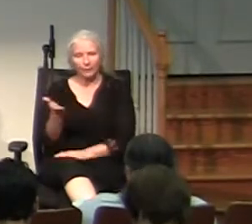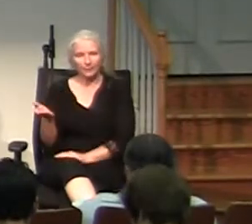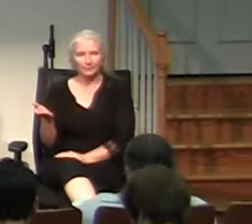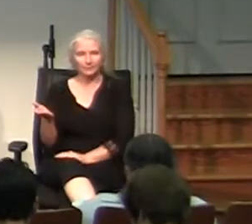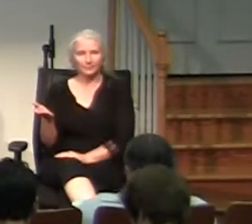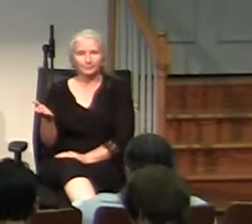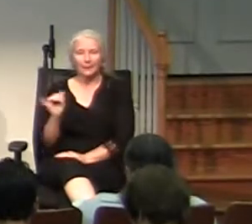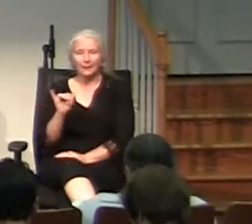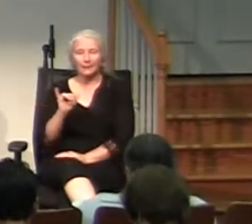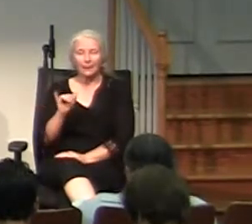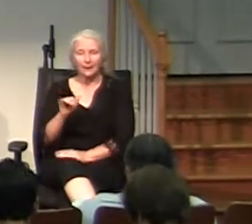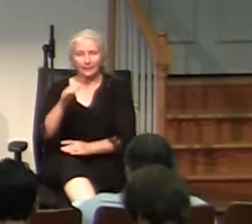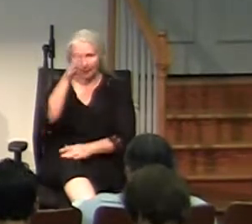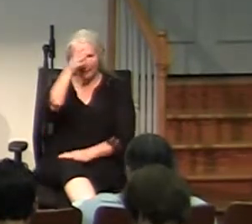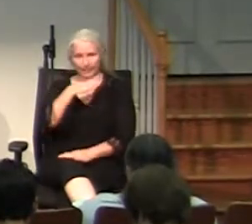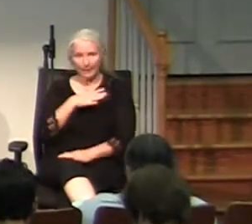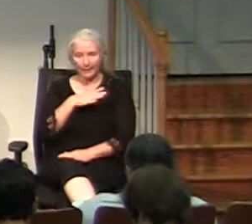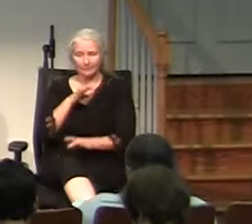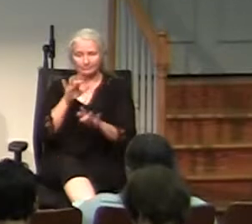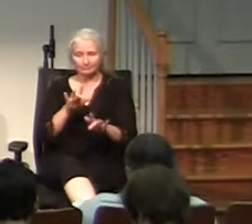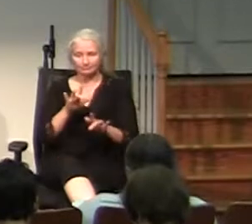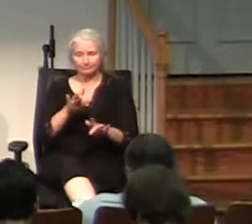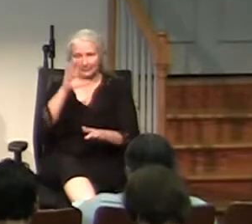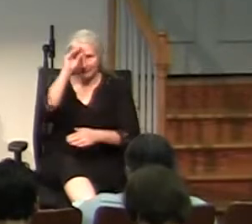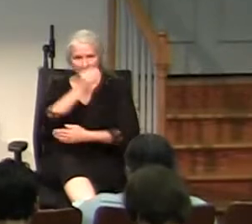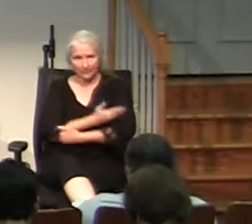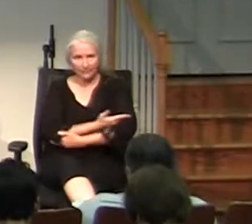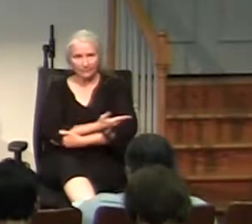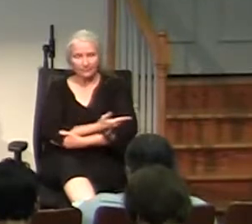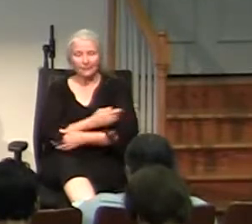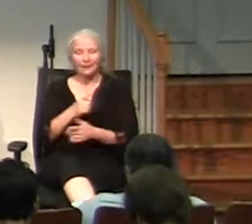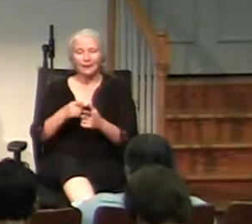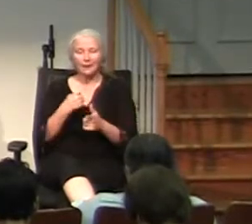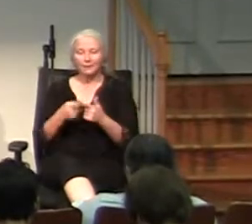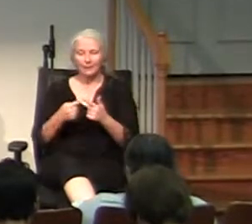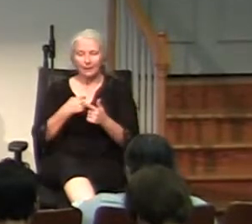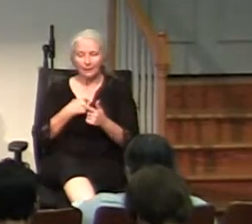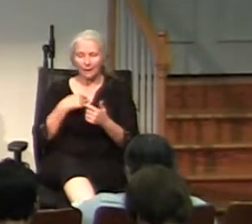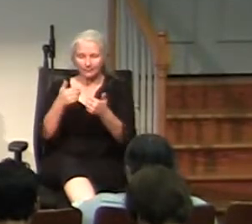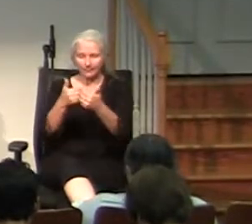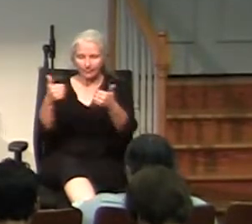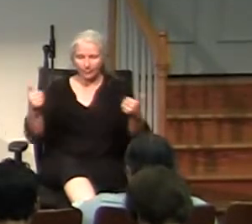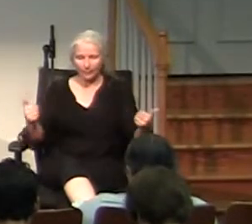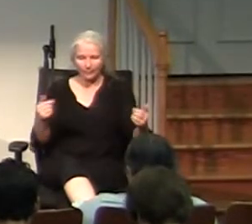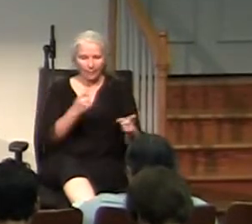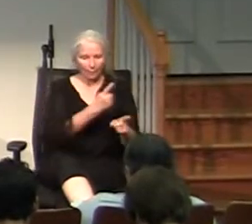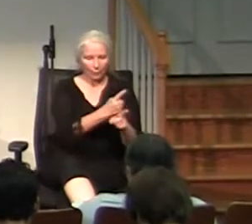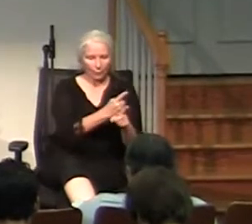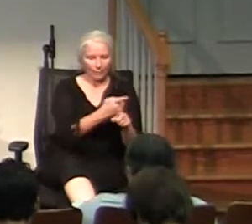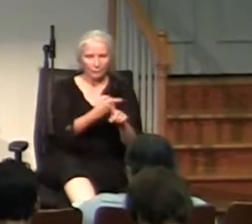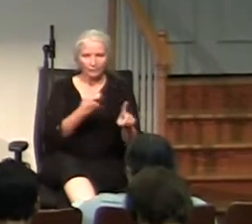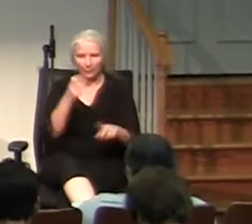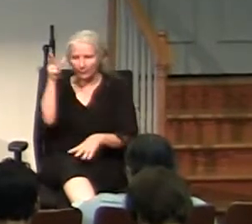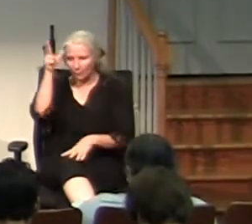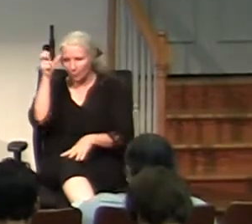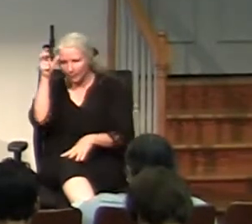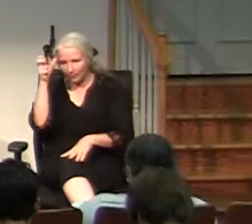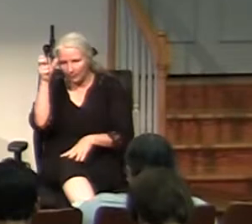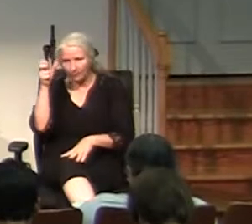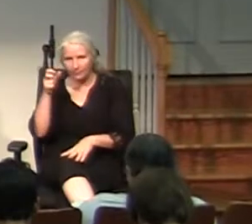you shall again discern between the righteous and the wicked, between one who serves God and one who does not serve